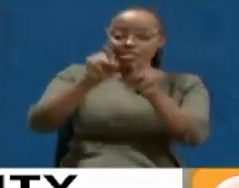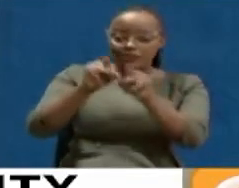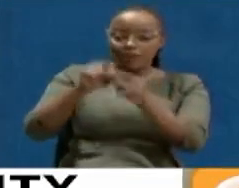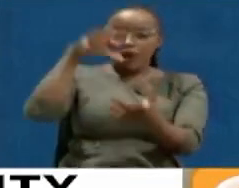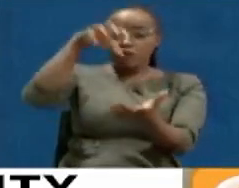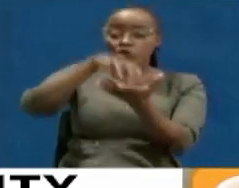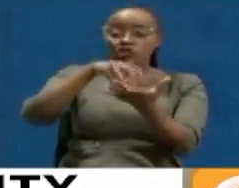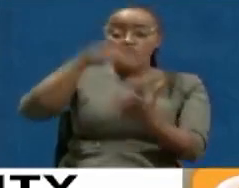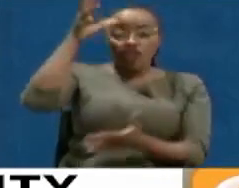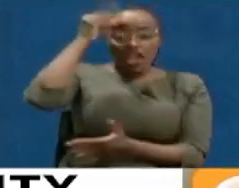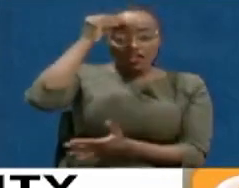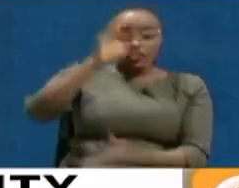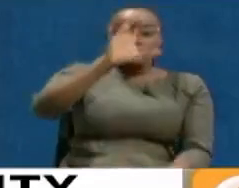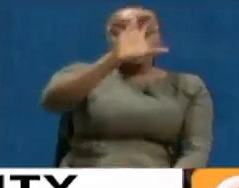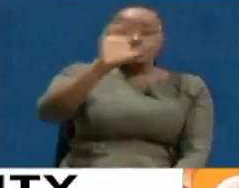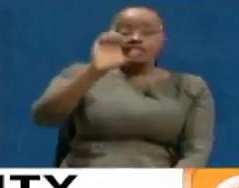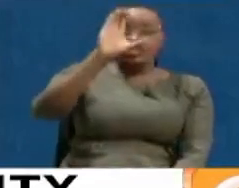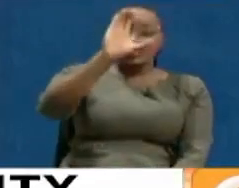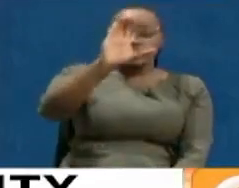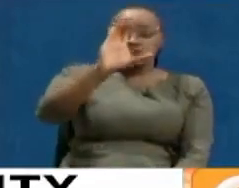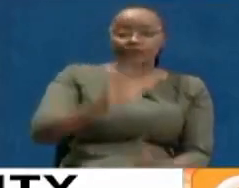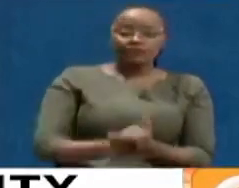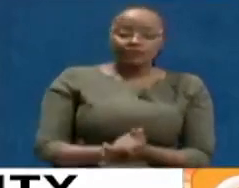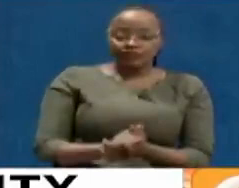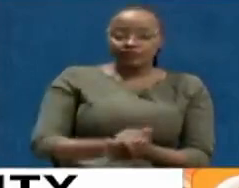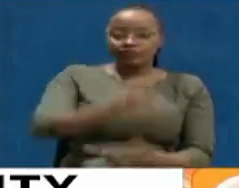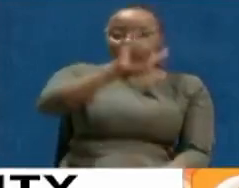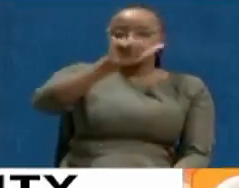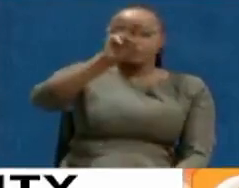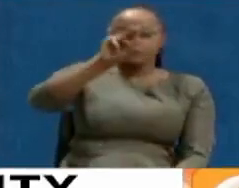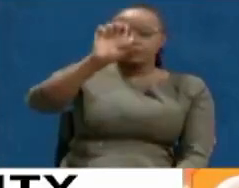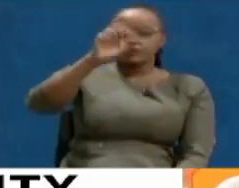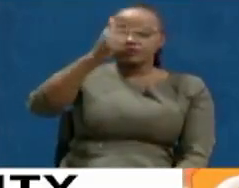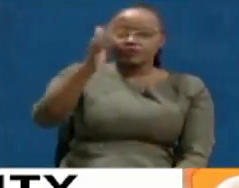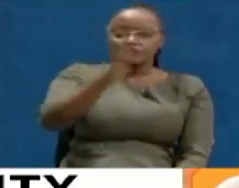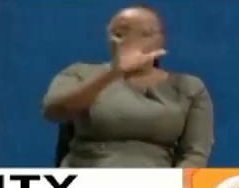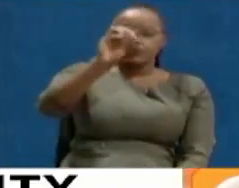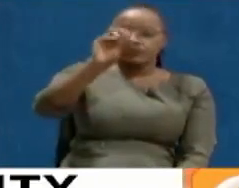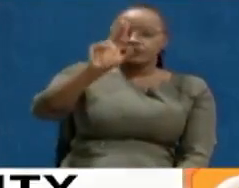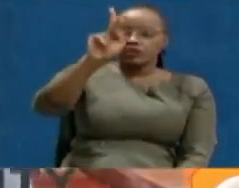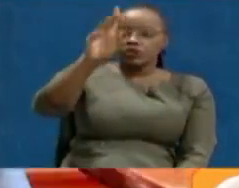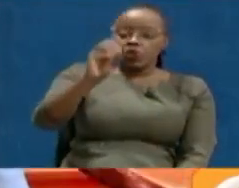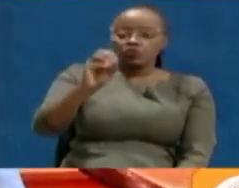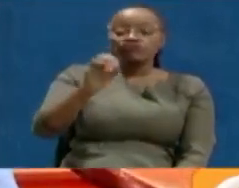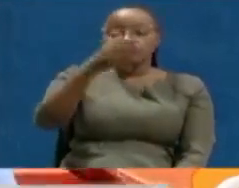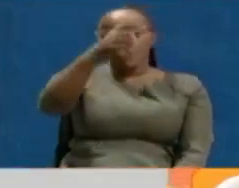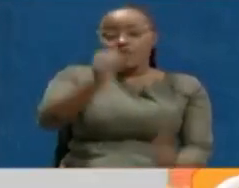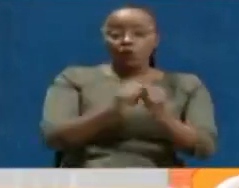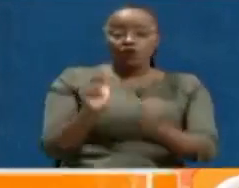capacity as Education CEC. Ms. Muthoni-Ouko, who is here with